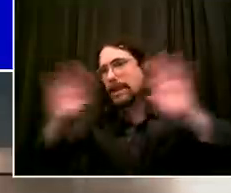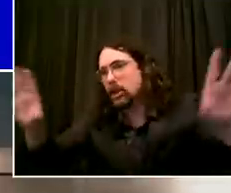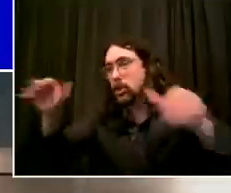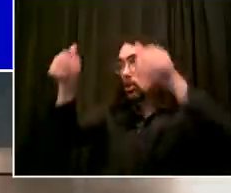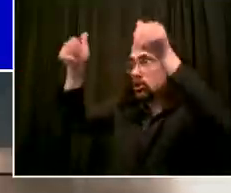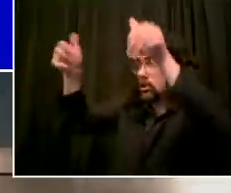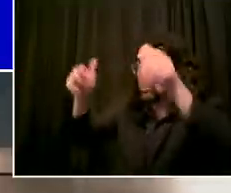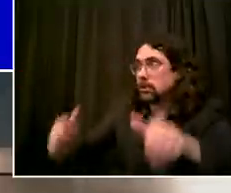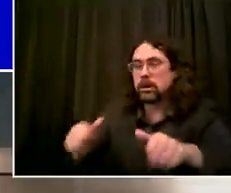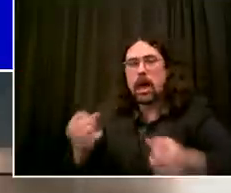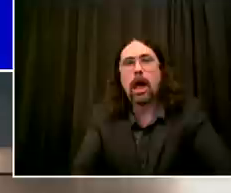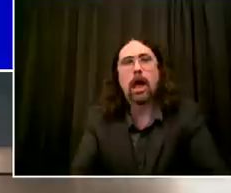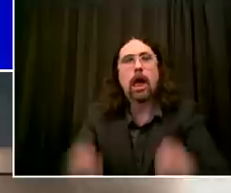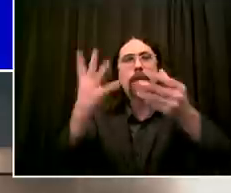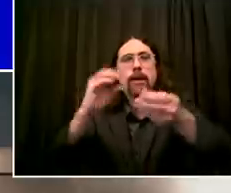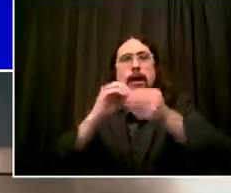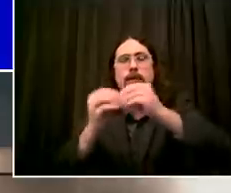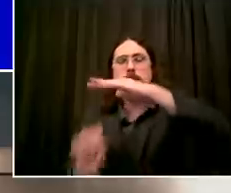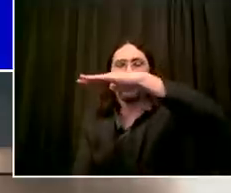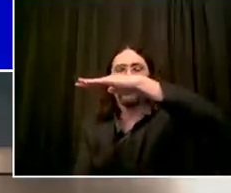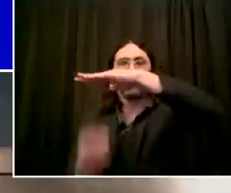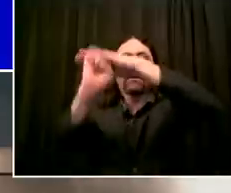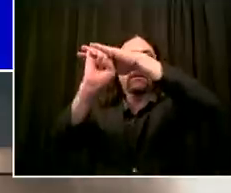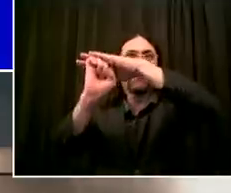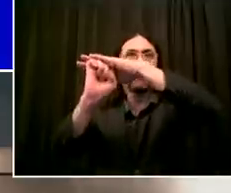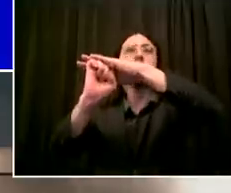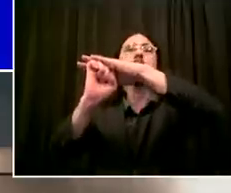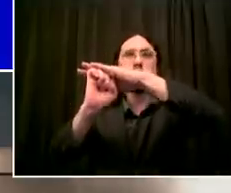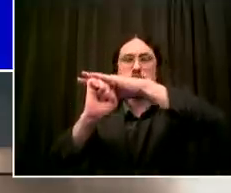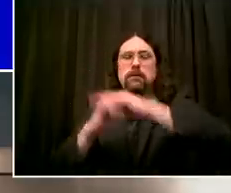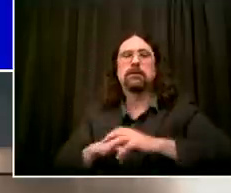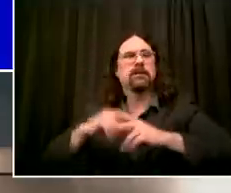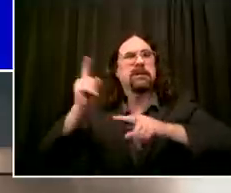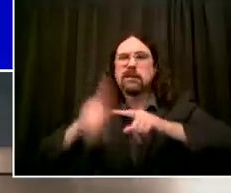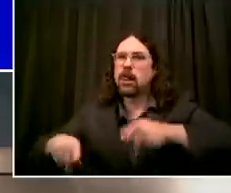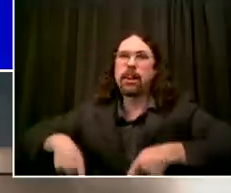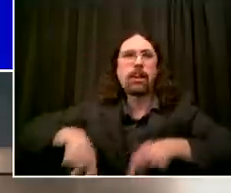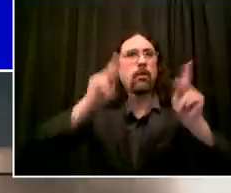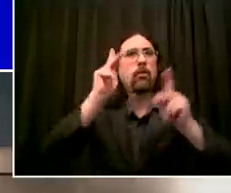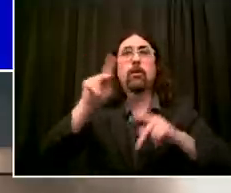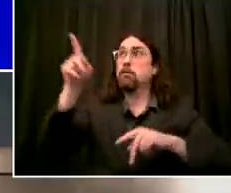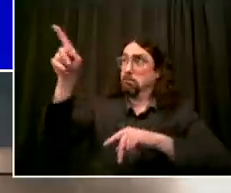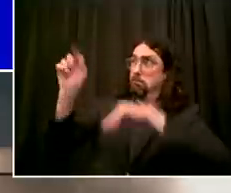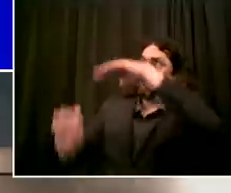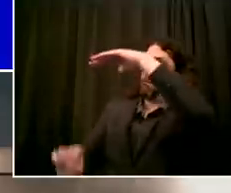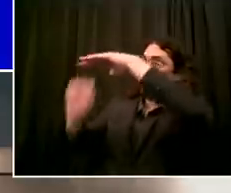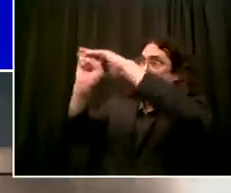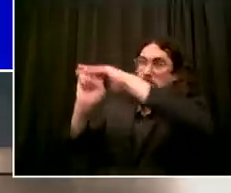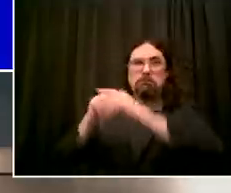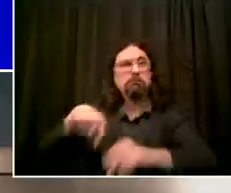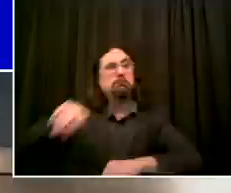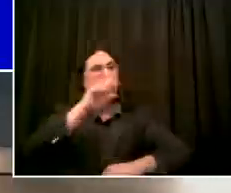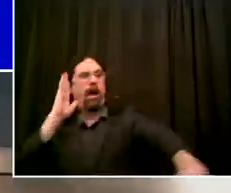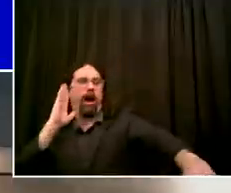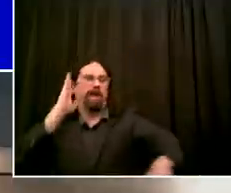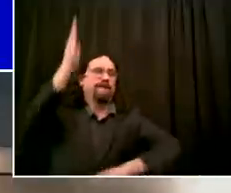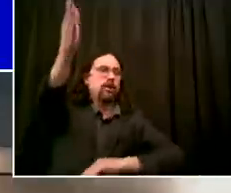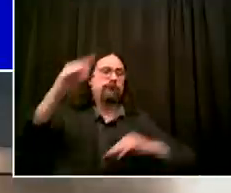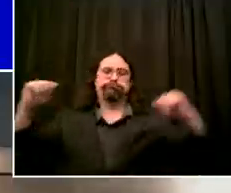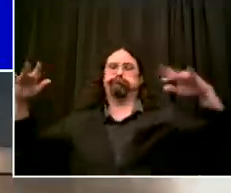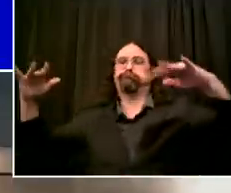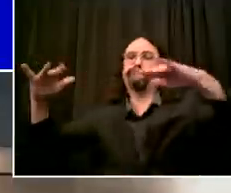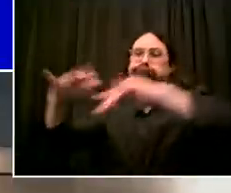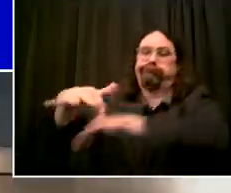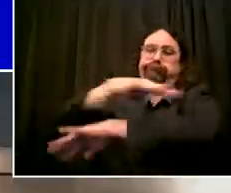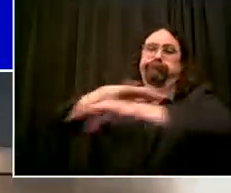everyone. This subway car can handle whatever number it is of people, no more. This bus, this number of people, no more, while